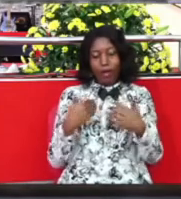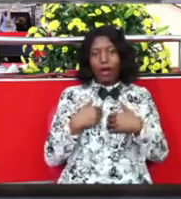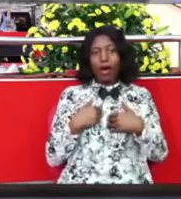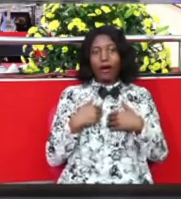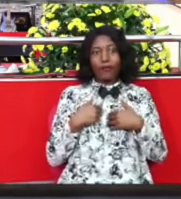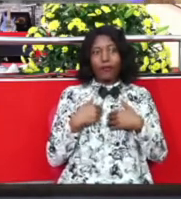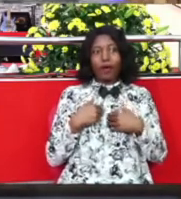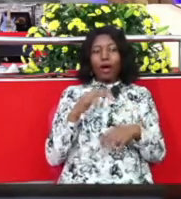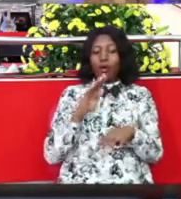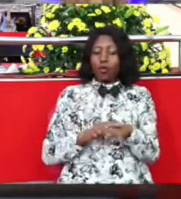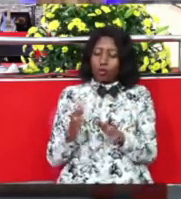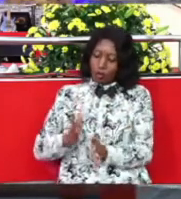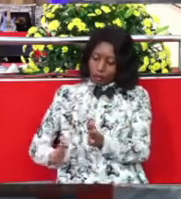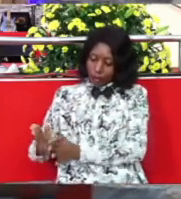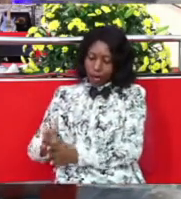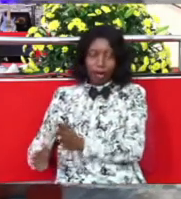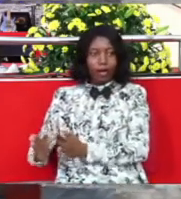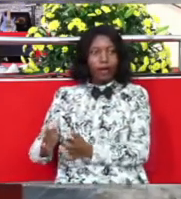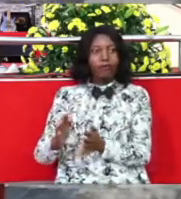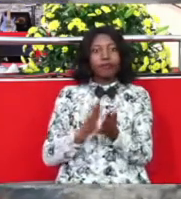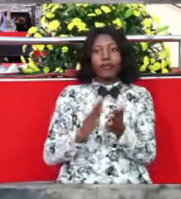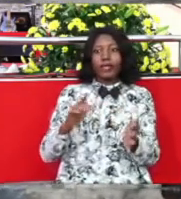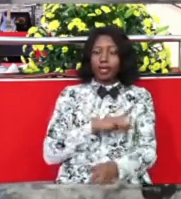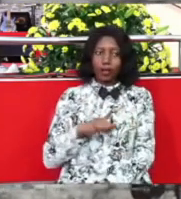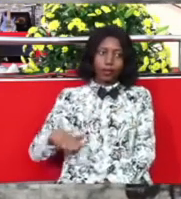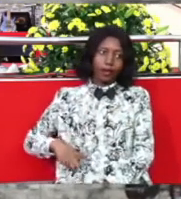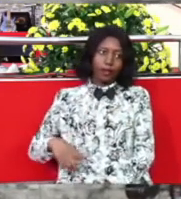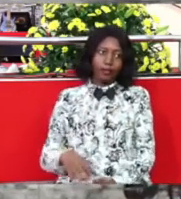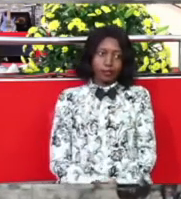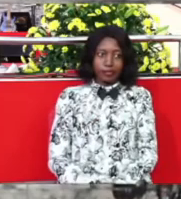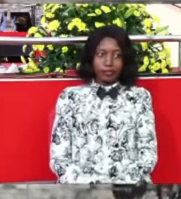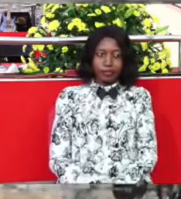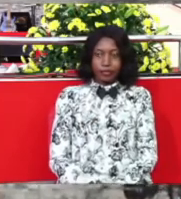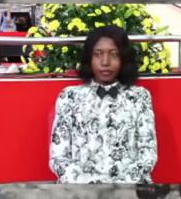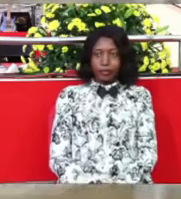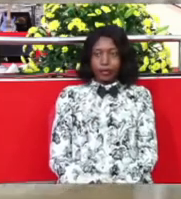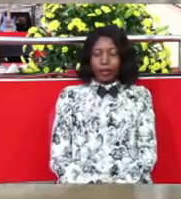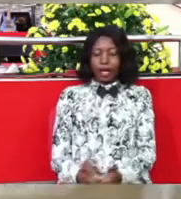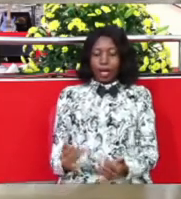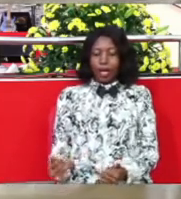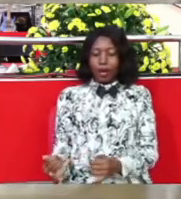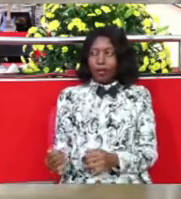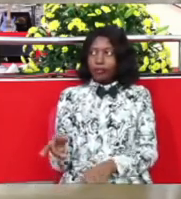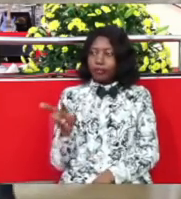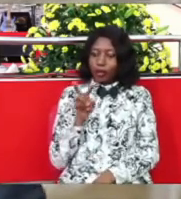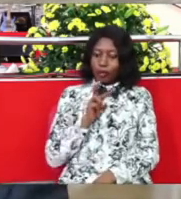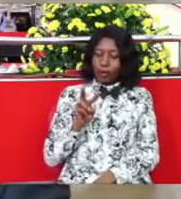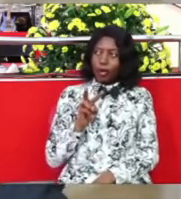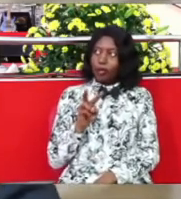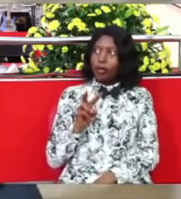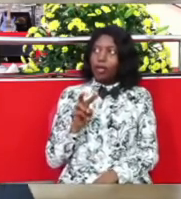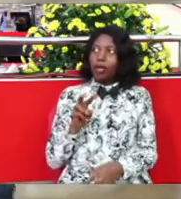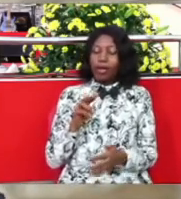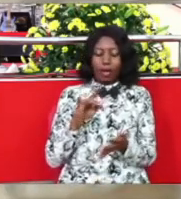pana mpangilio fulani. Bwana Yesu asifiwe. Amen. Taking you back again to the book of 2 Chronicles